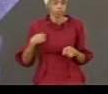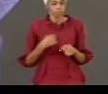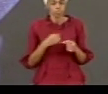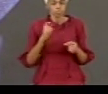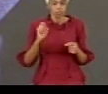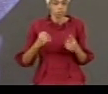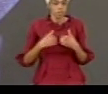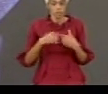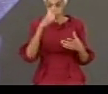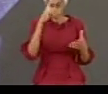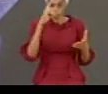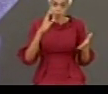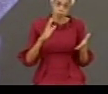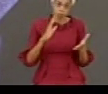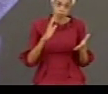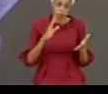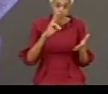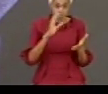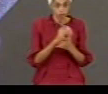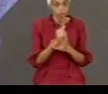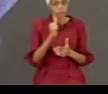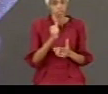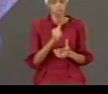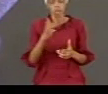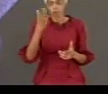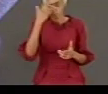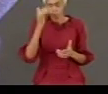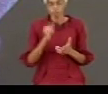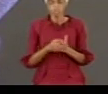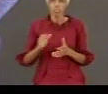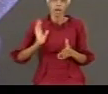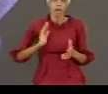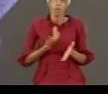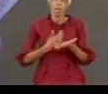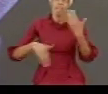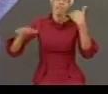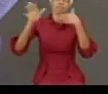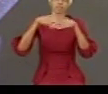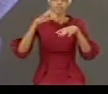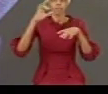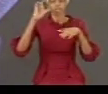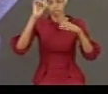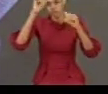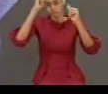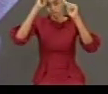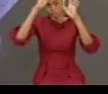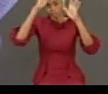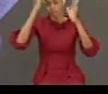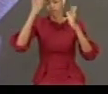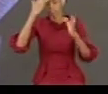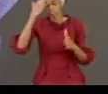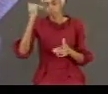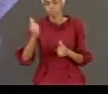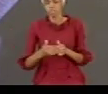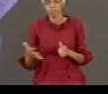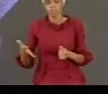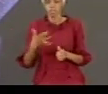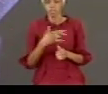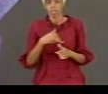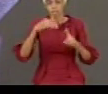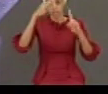must be persuaded that our heavenly Father knows every need and that is able to